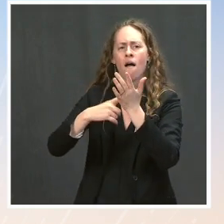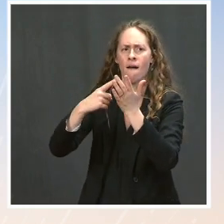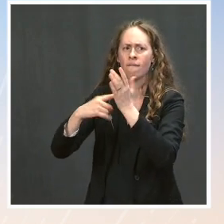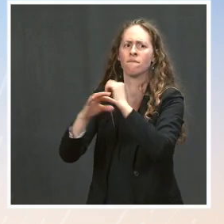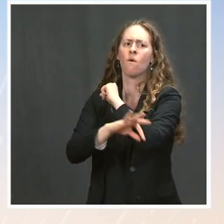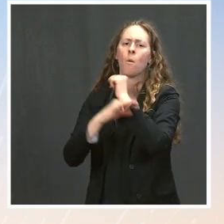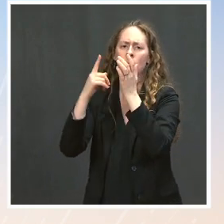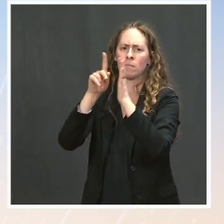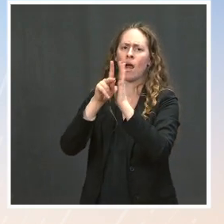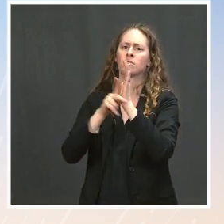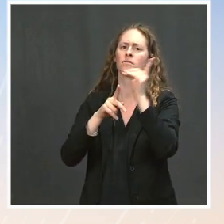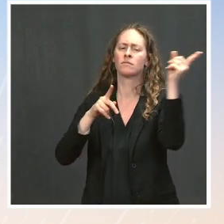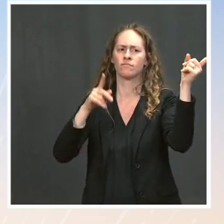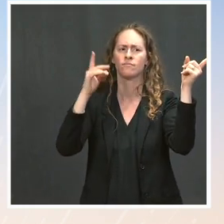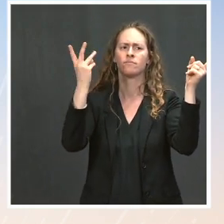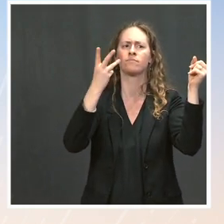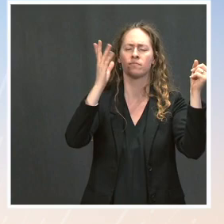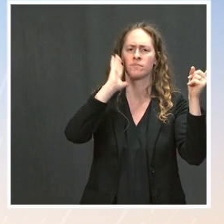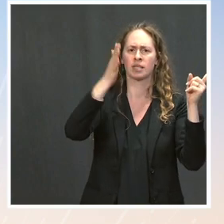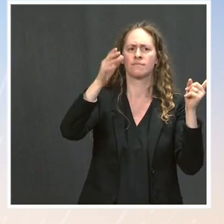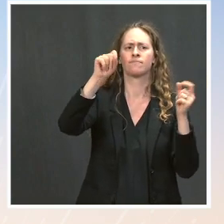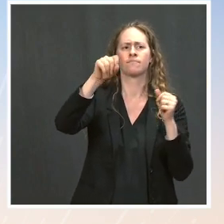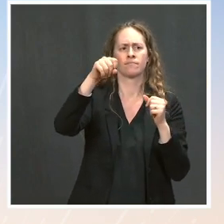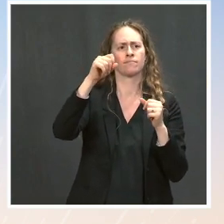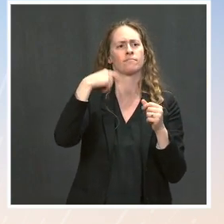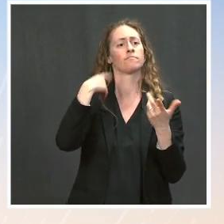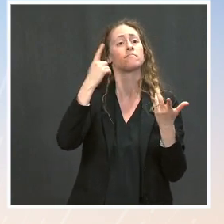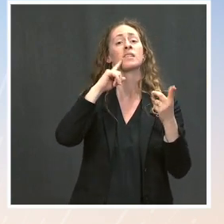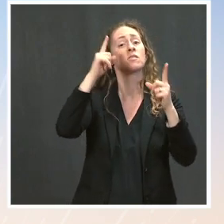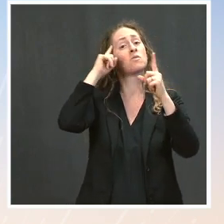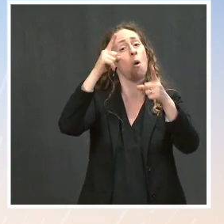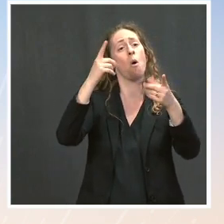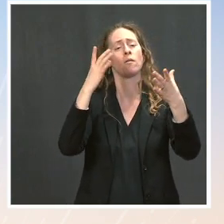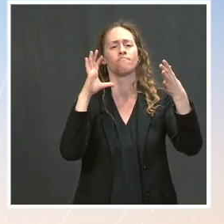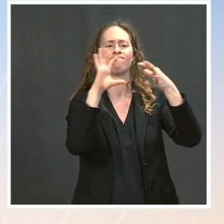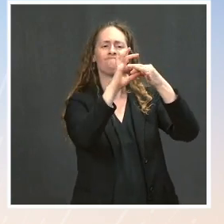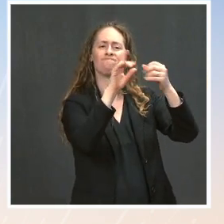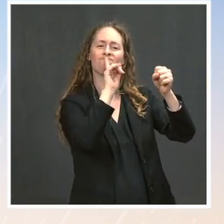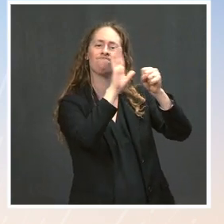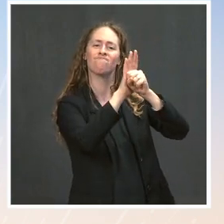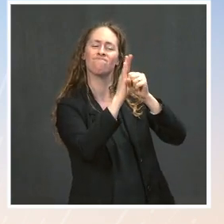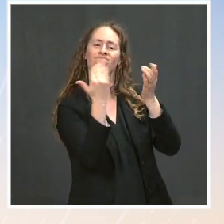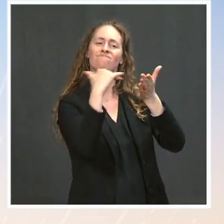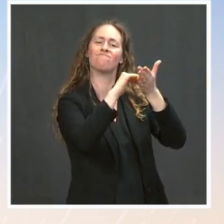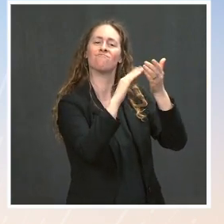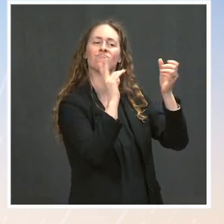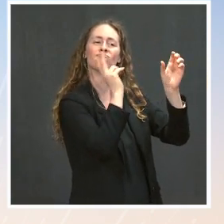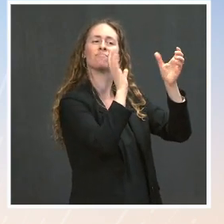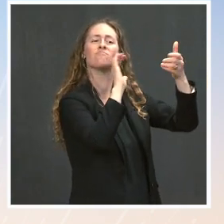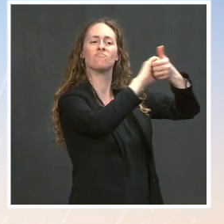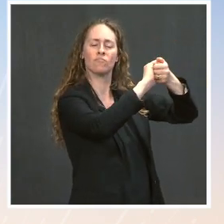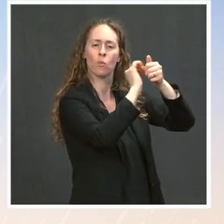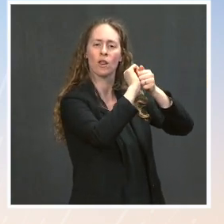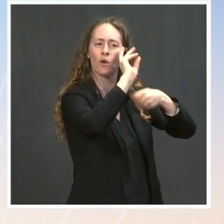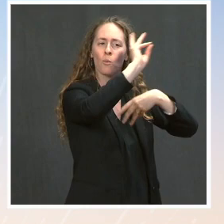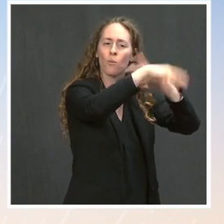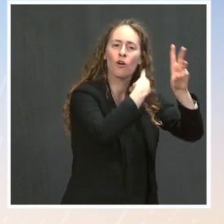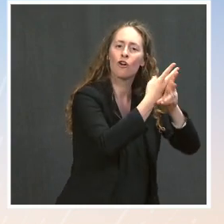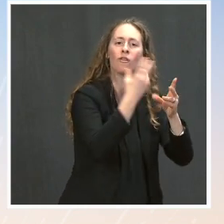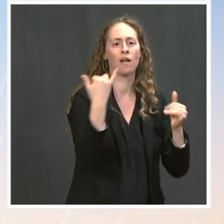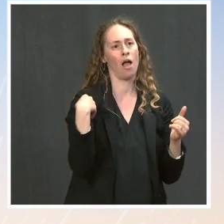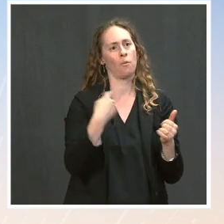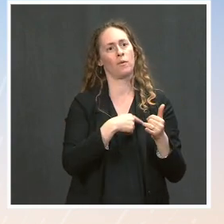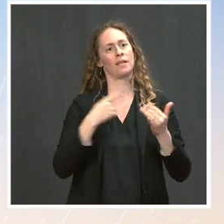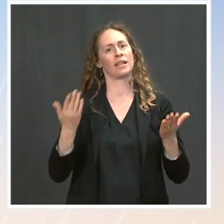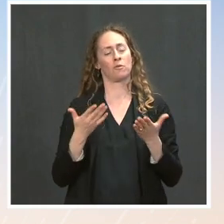and commitments to rebuilding our place in the world, regaining the United States seat at the table. I don't have more to preview for you than that,